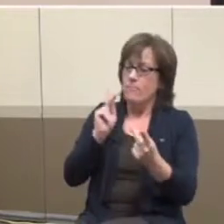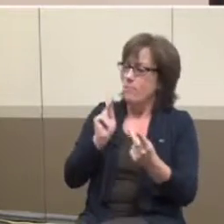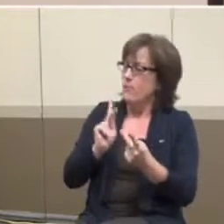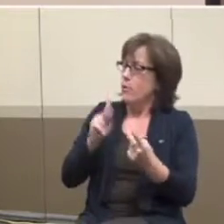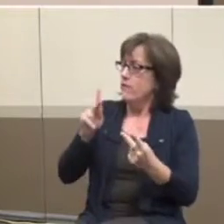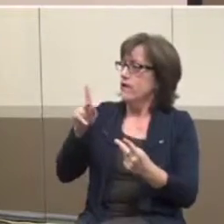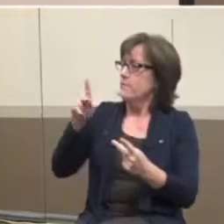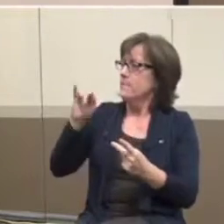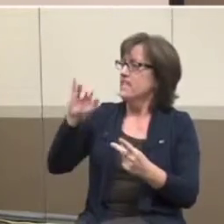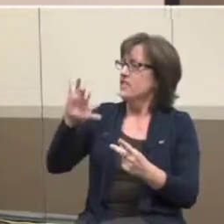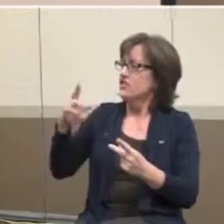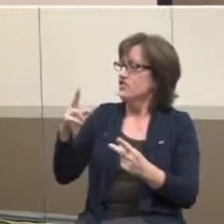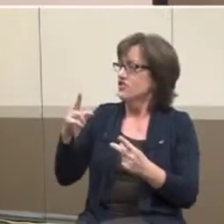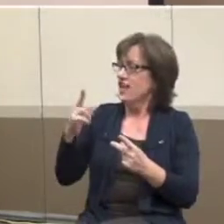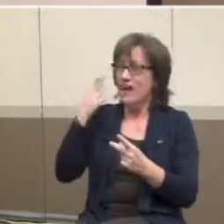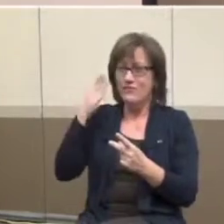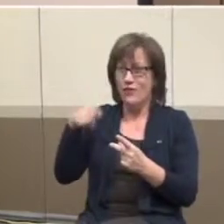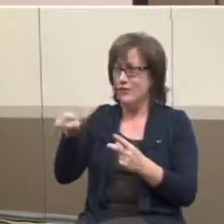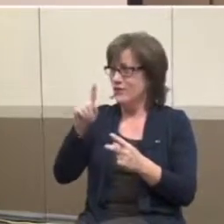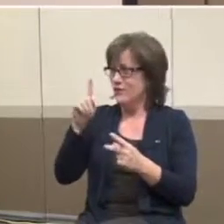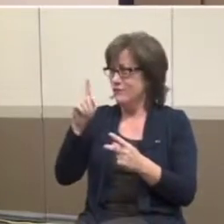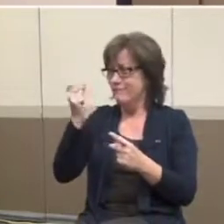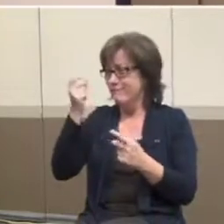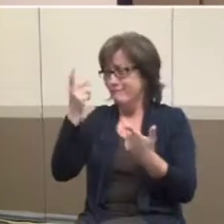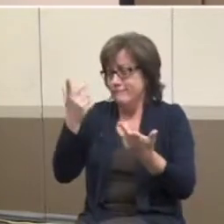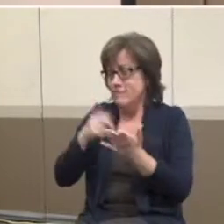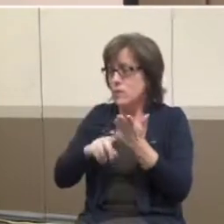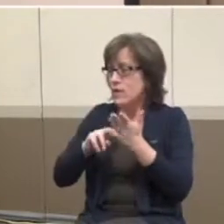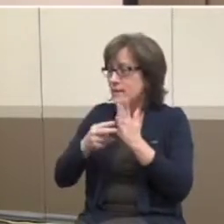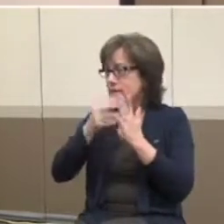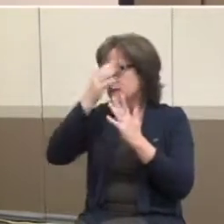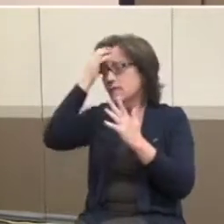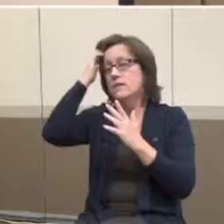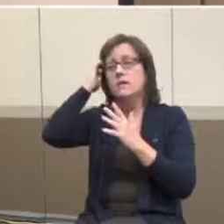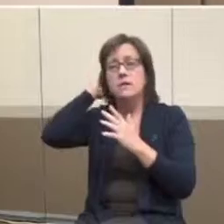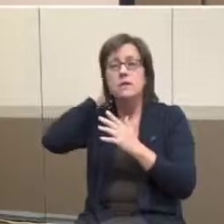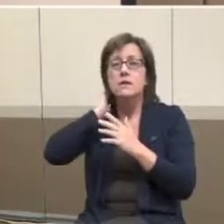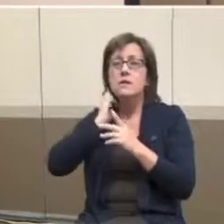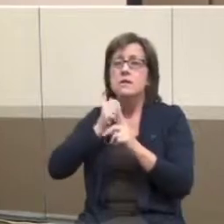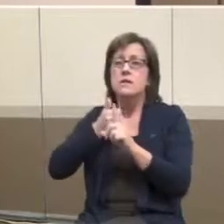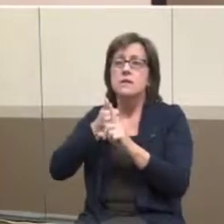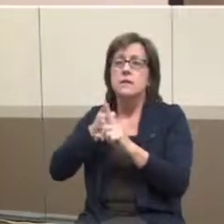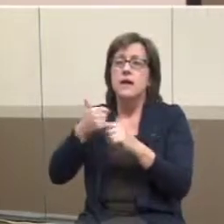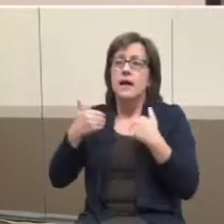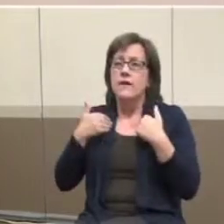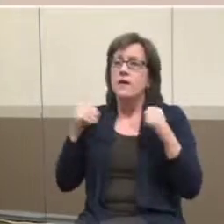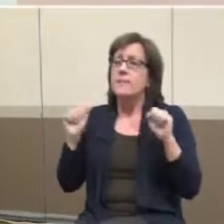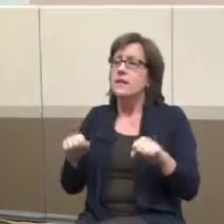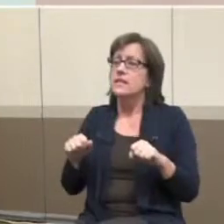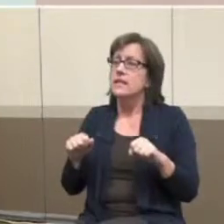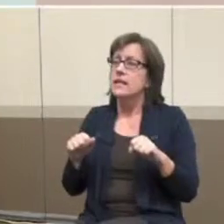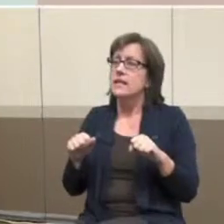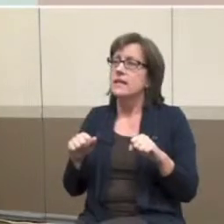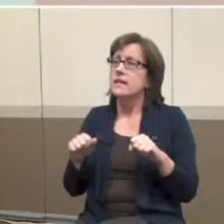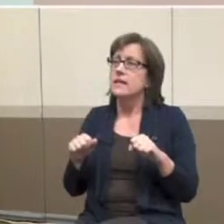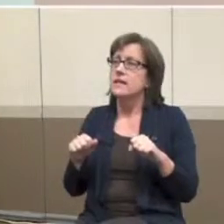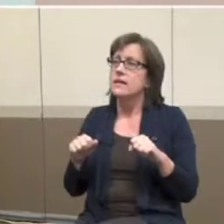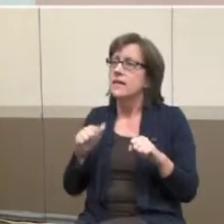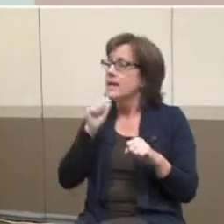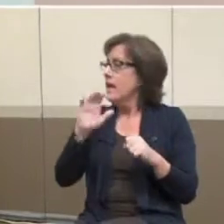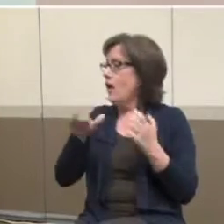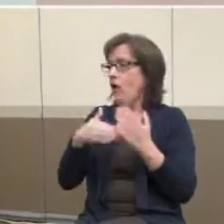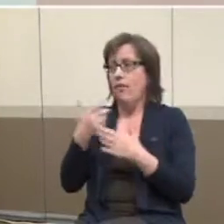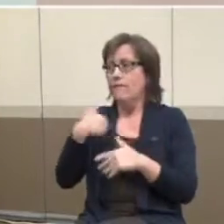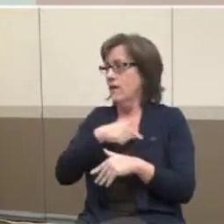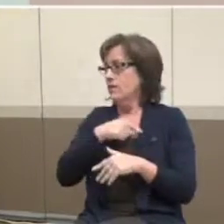pitch, which I don't know how many of you know what that means. She had that ability, and it's not something that we